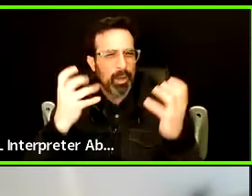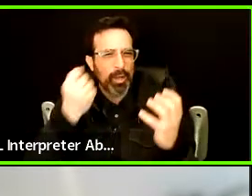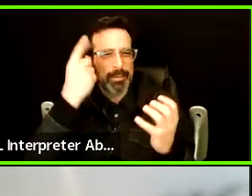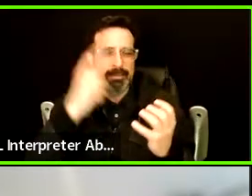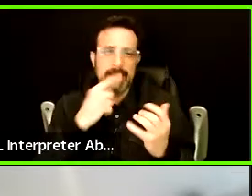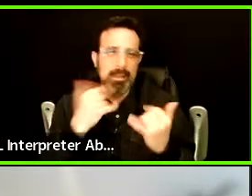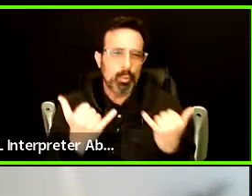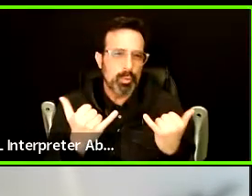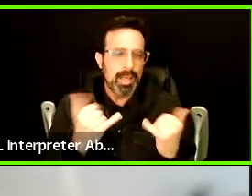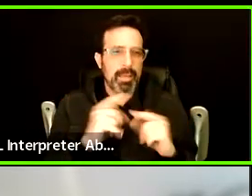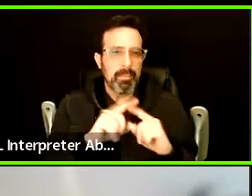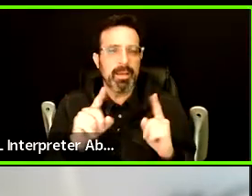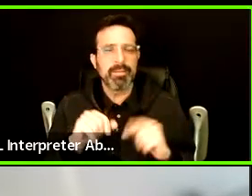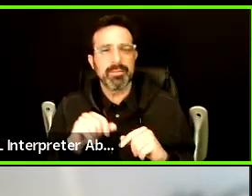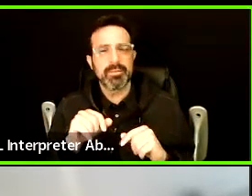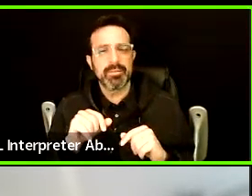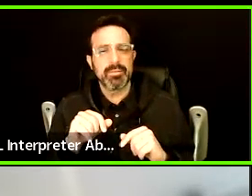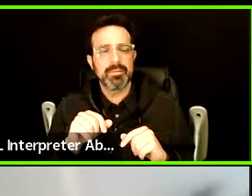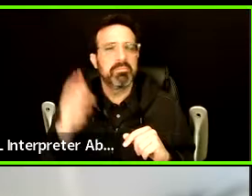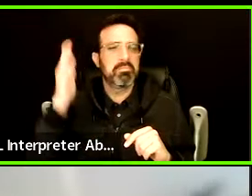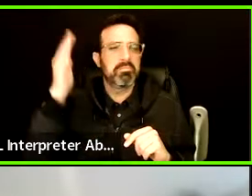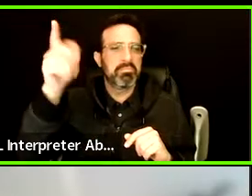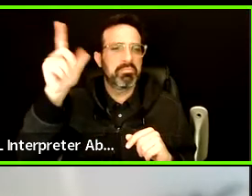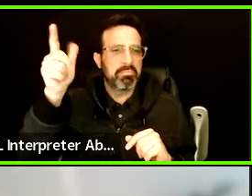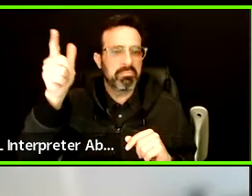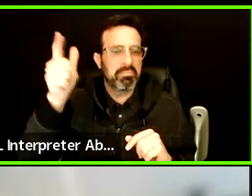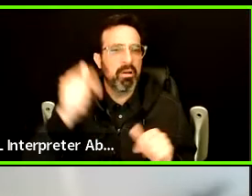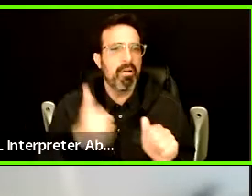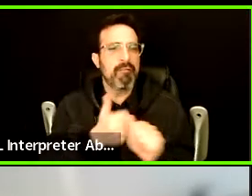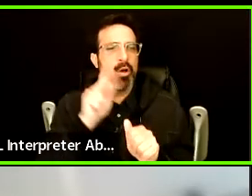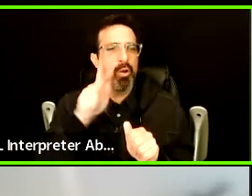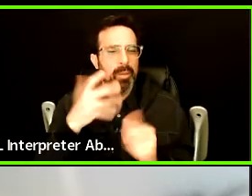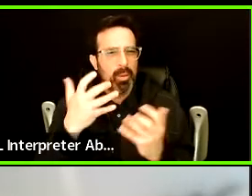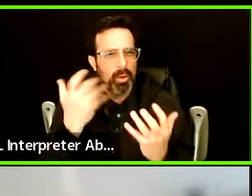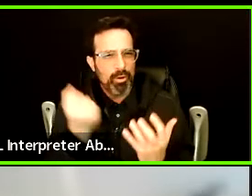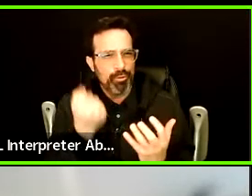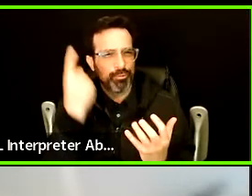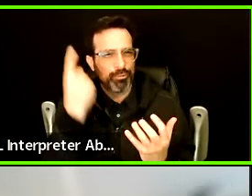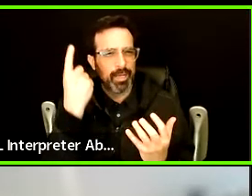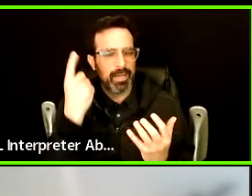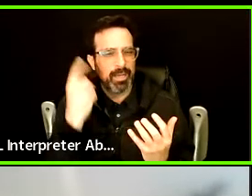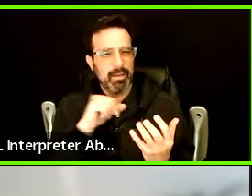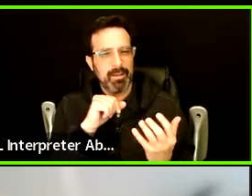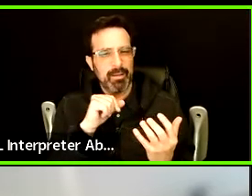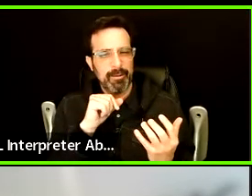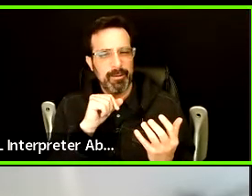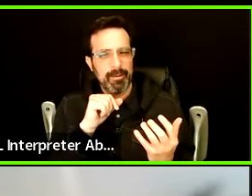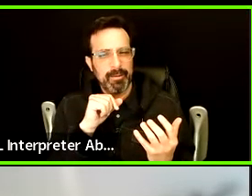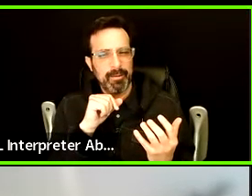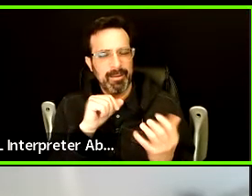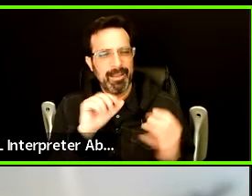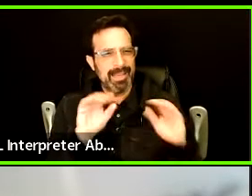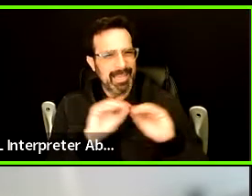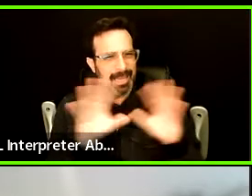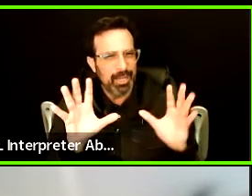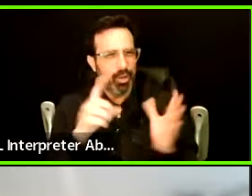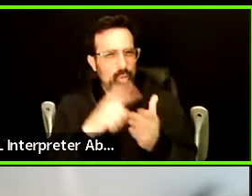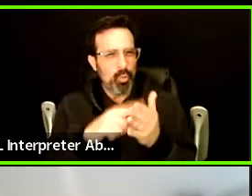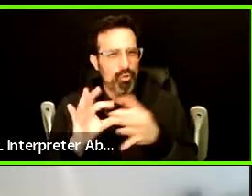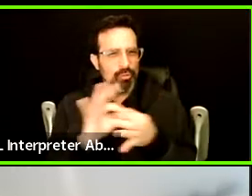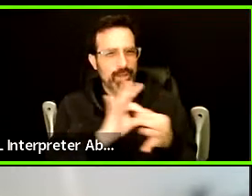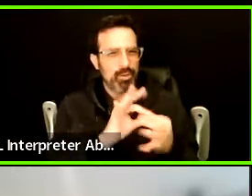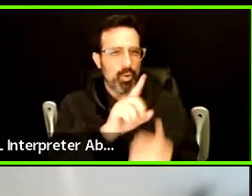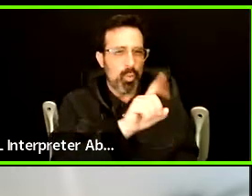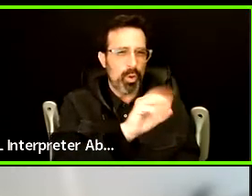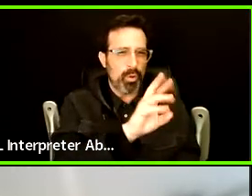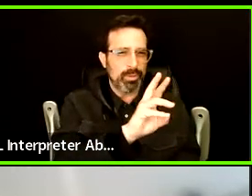then even as a follow-up item, to understand very clearly what the relationship is between